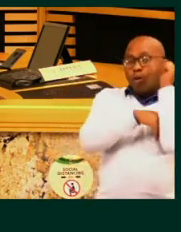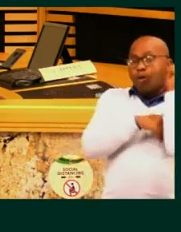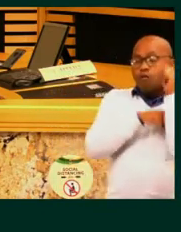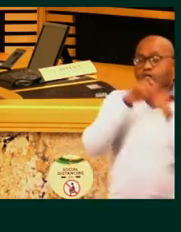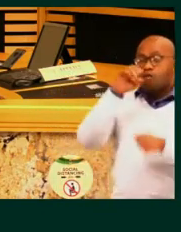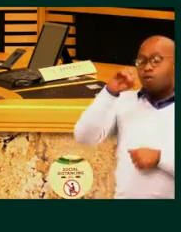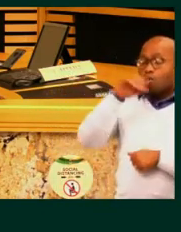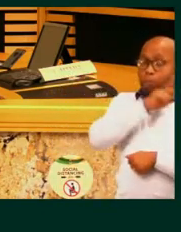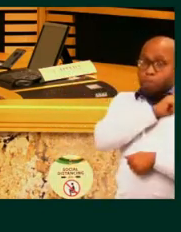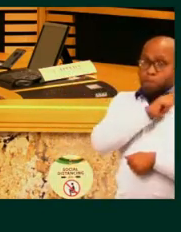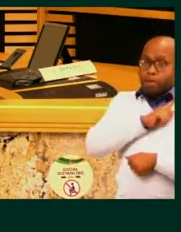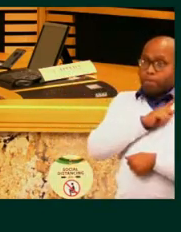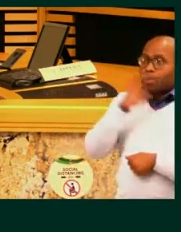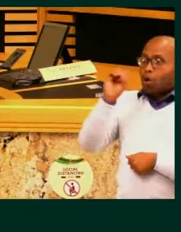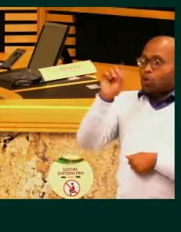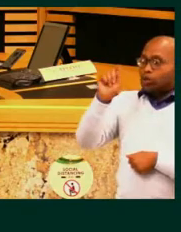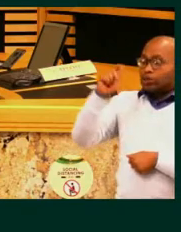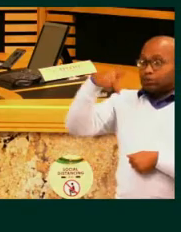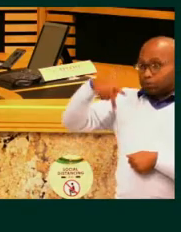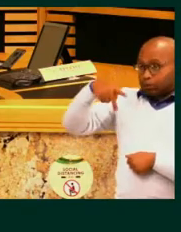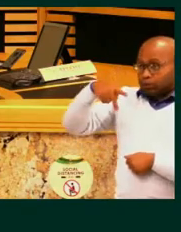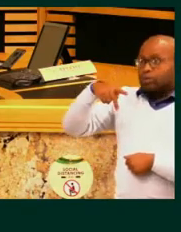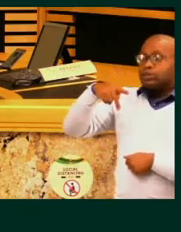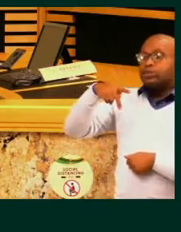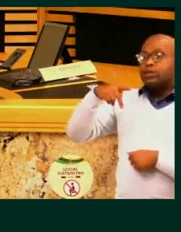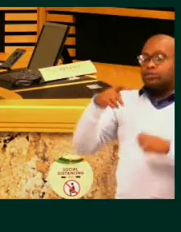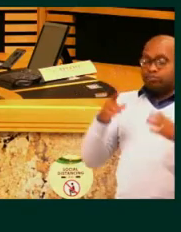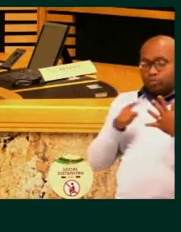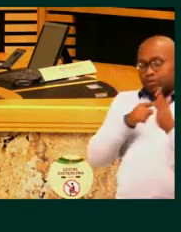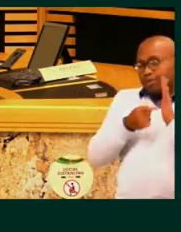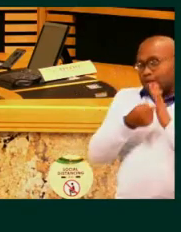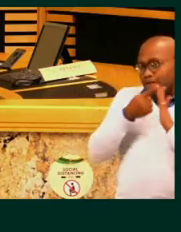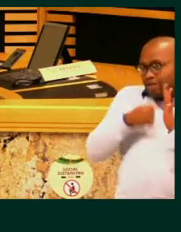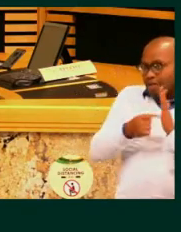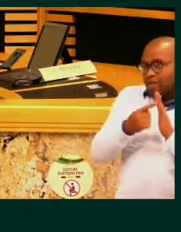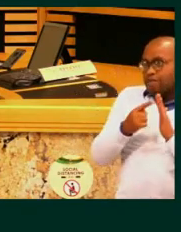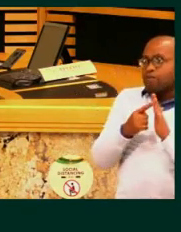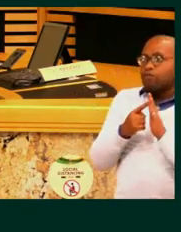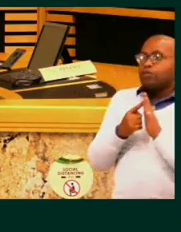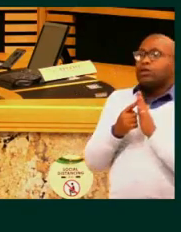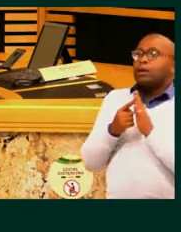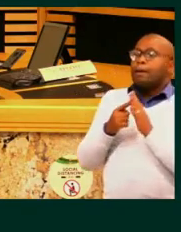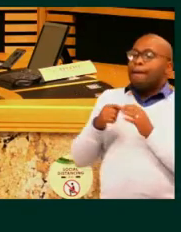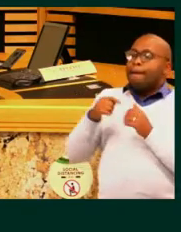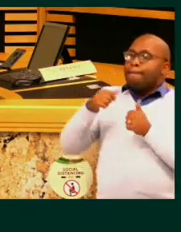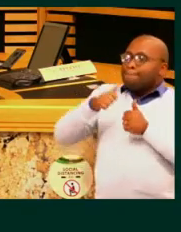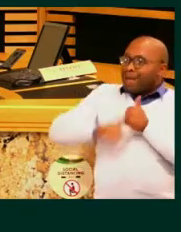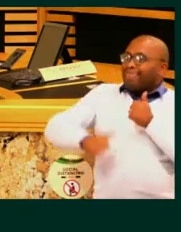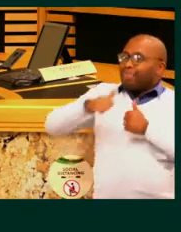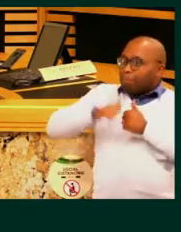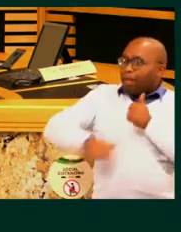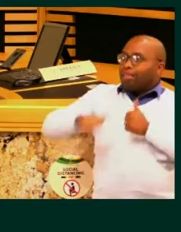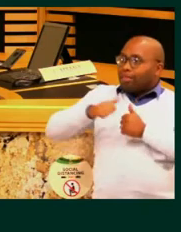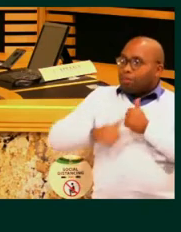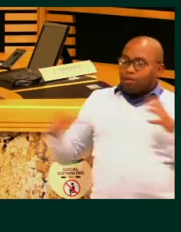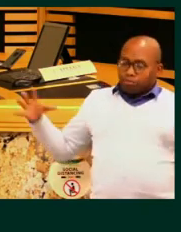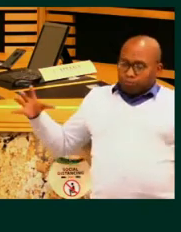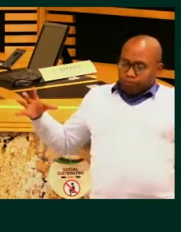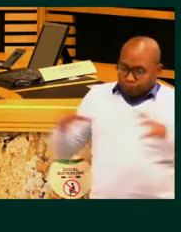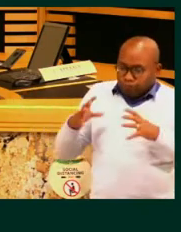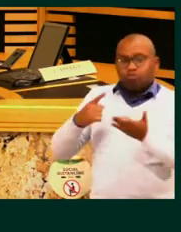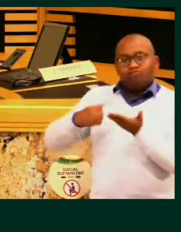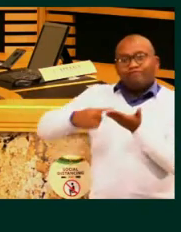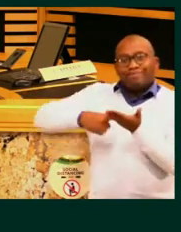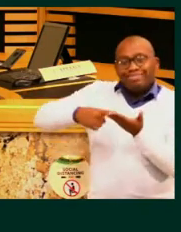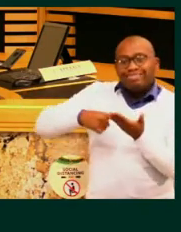equality and um spu the research team sessions are held monthly to discuss research needs of the province